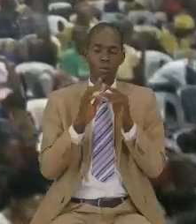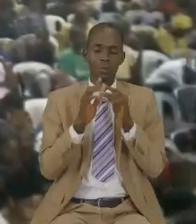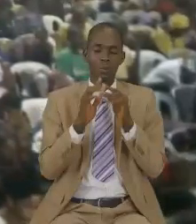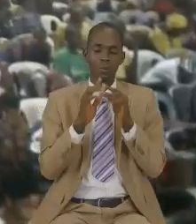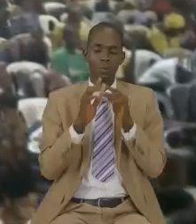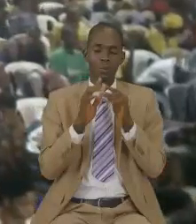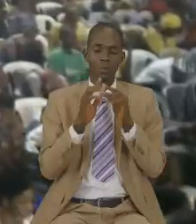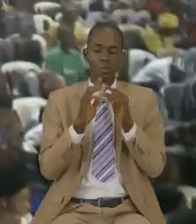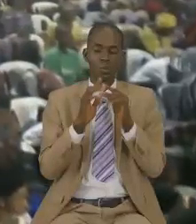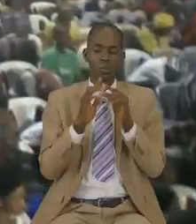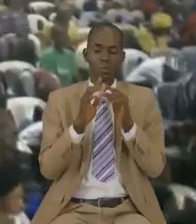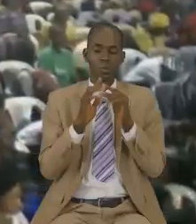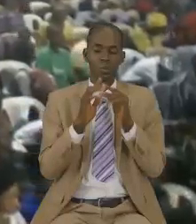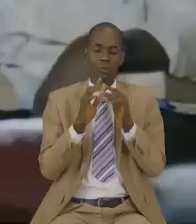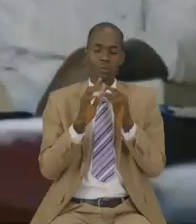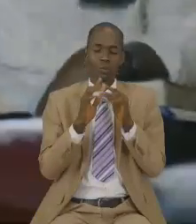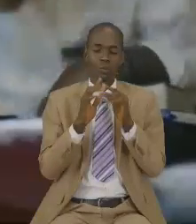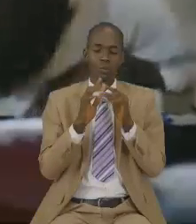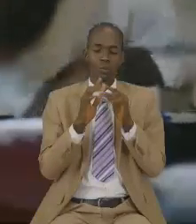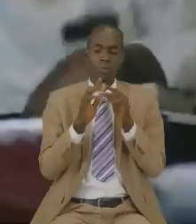Lord will do in your life.